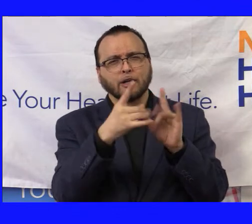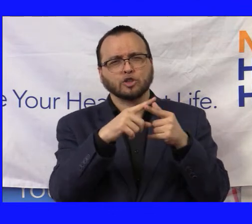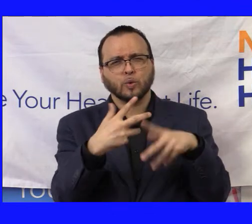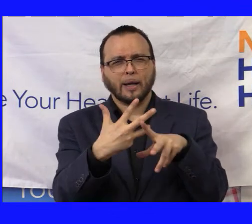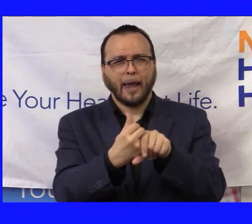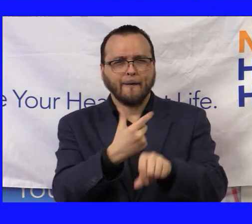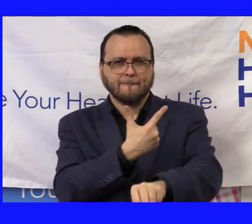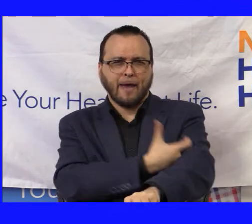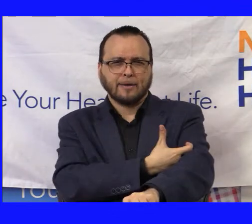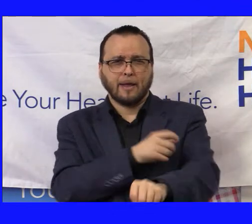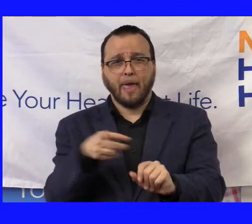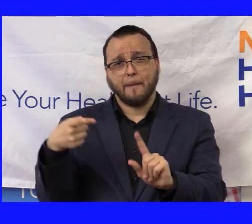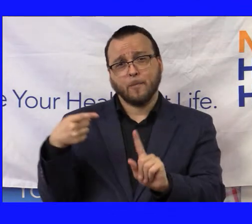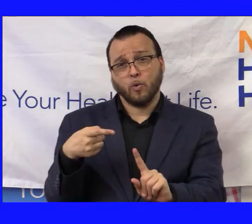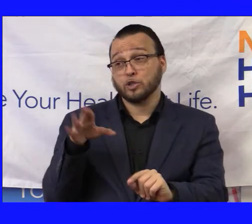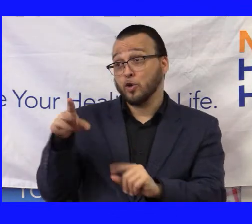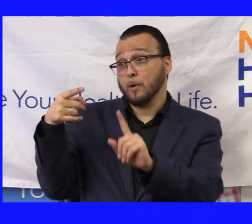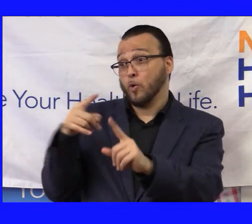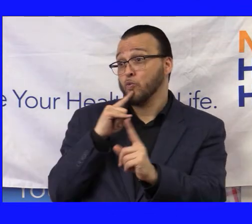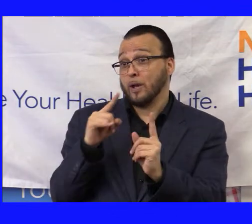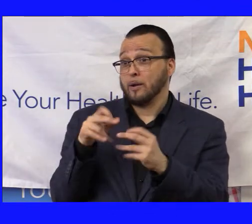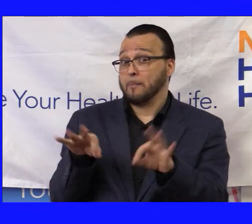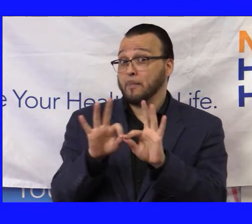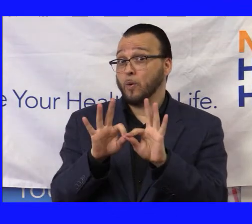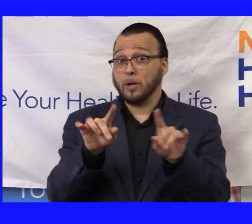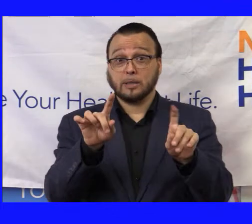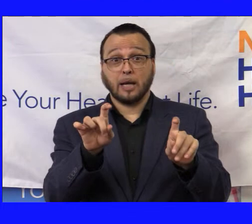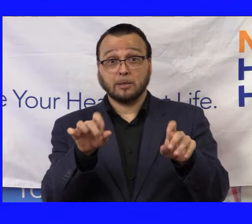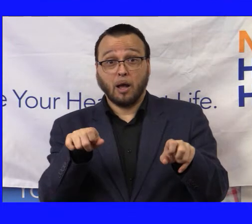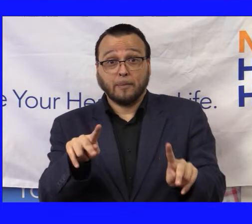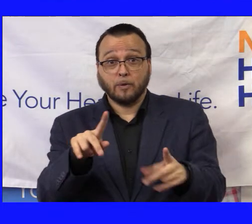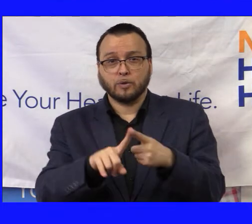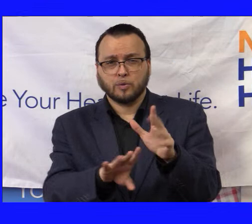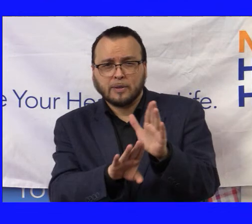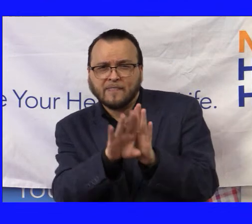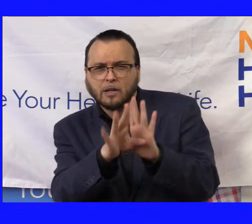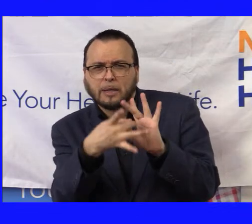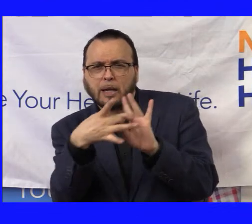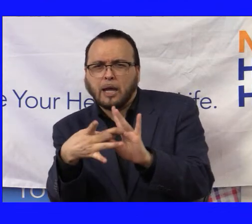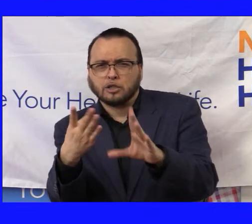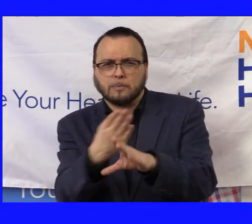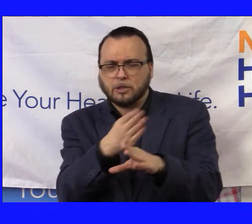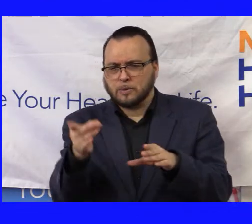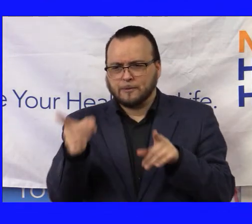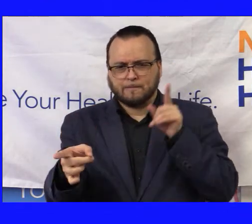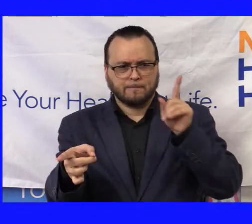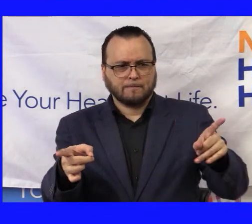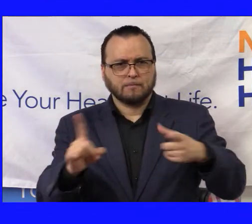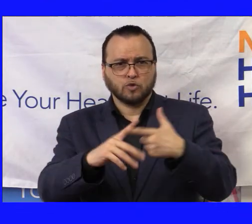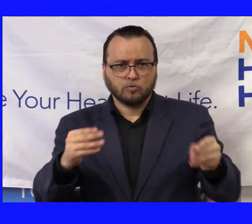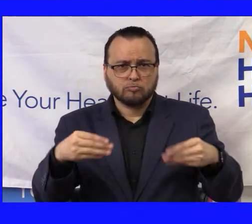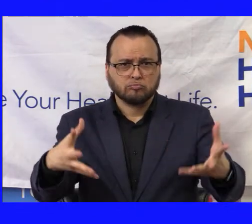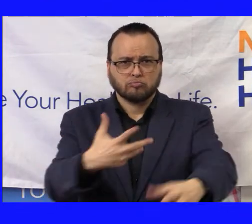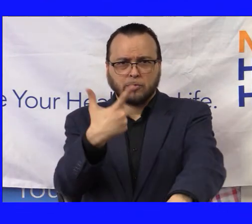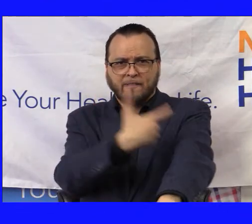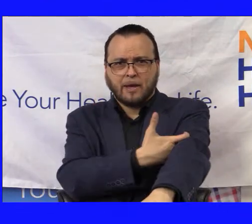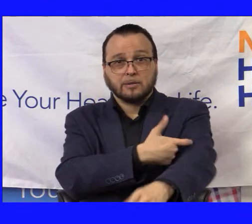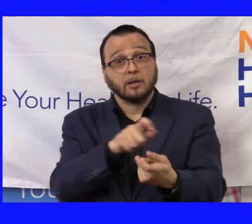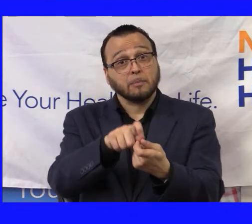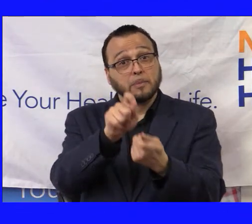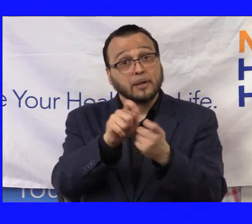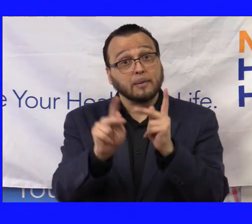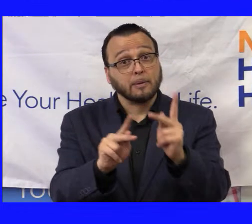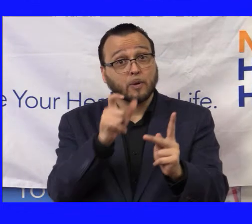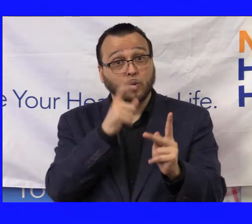really, really important, in that testing is an opportunity to forge the connection to get people the vaccine, in particular people with a negative test.